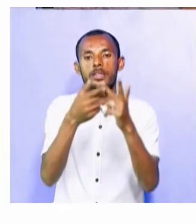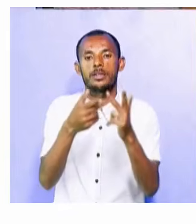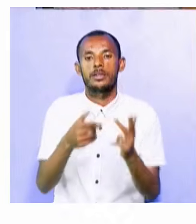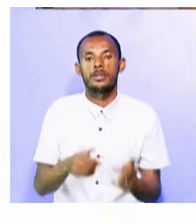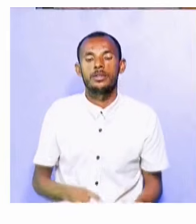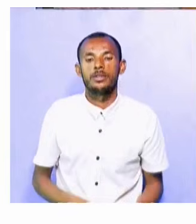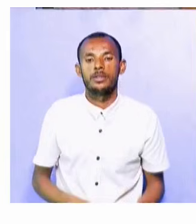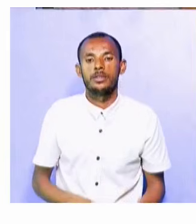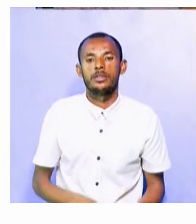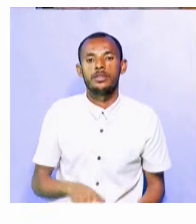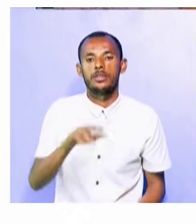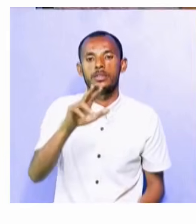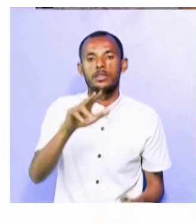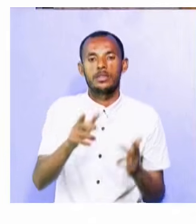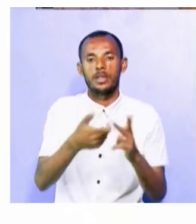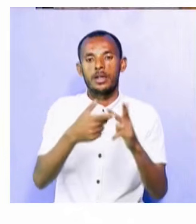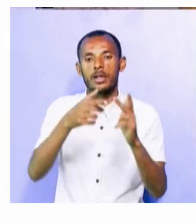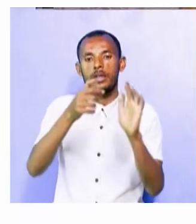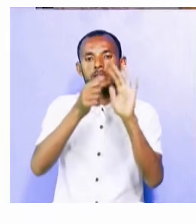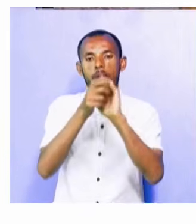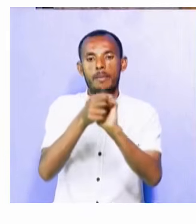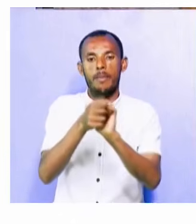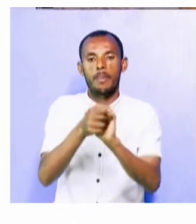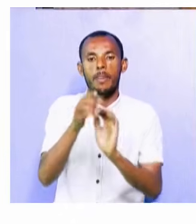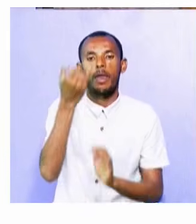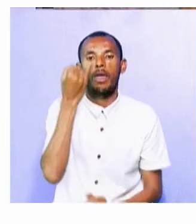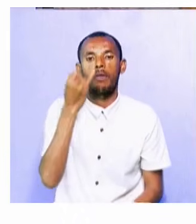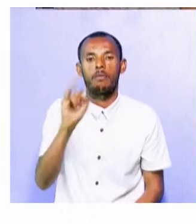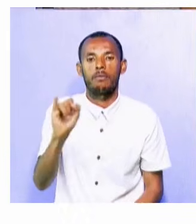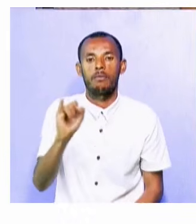in the third example, if